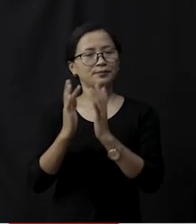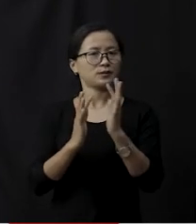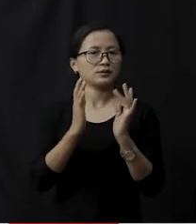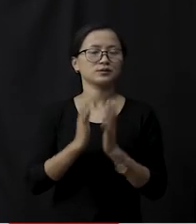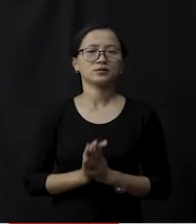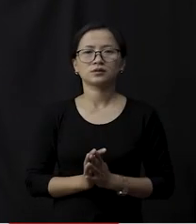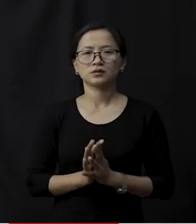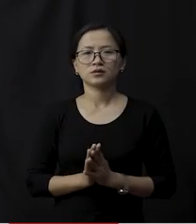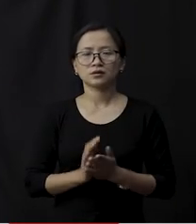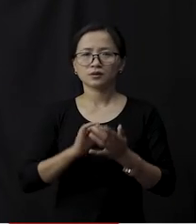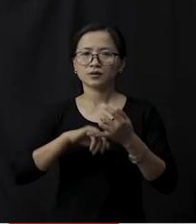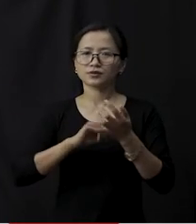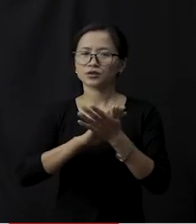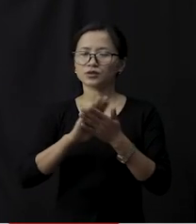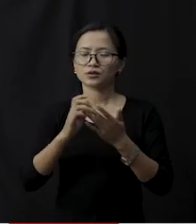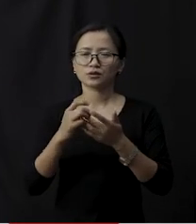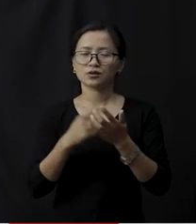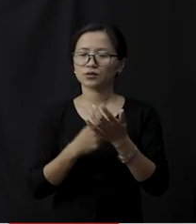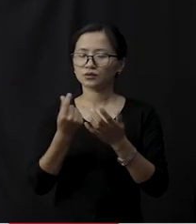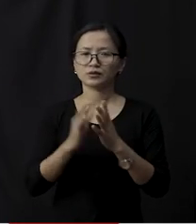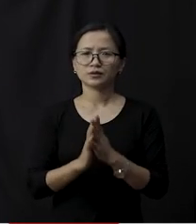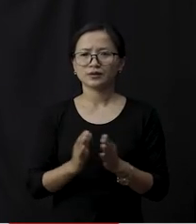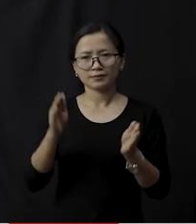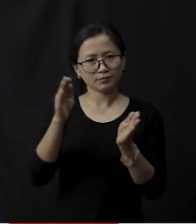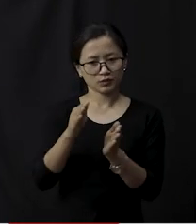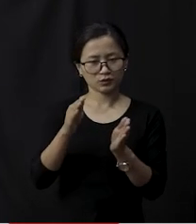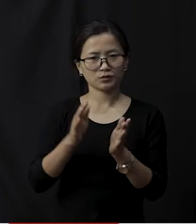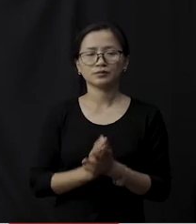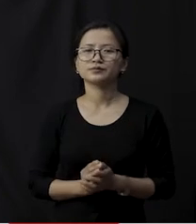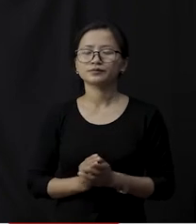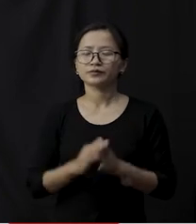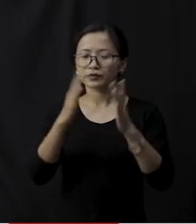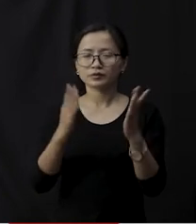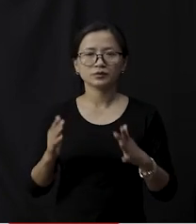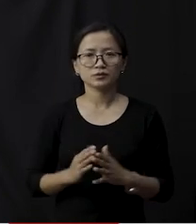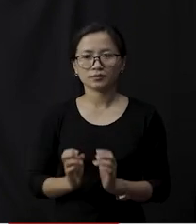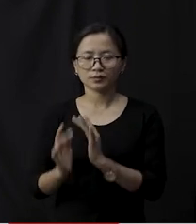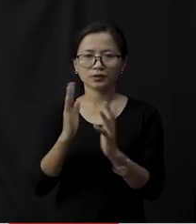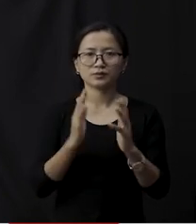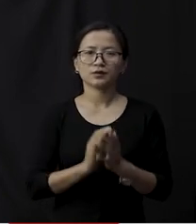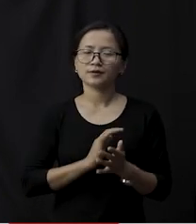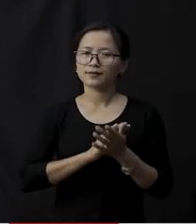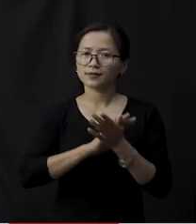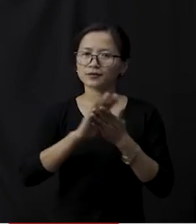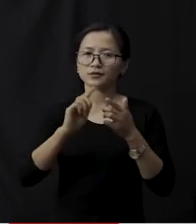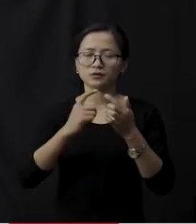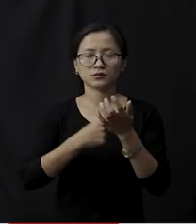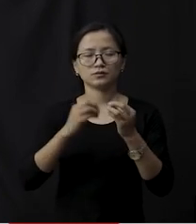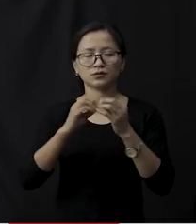And the shrubs, which are medium-sized plant. And herbs, which